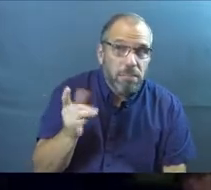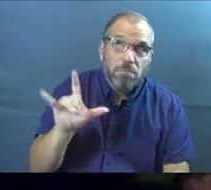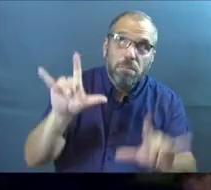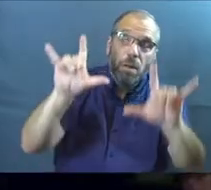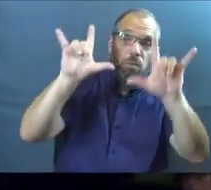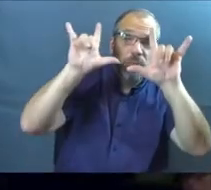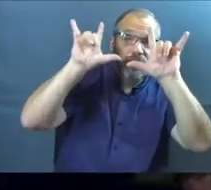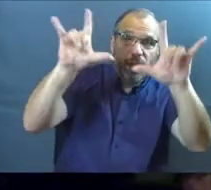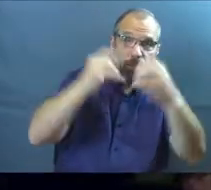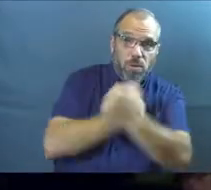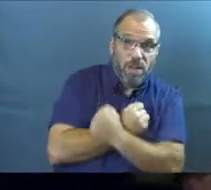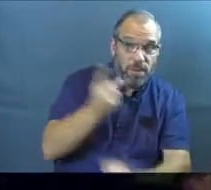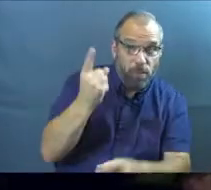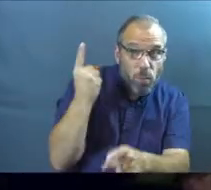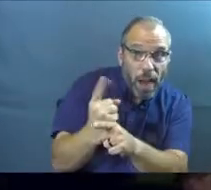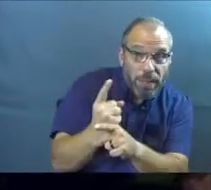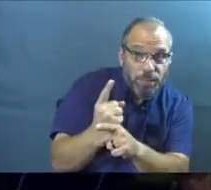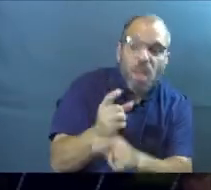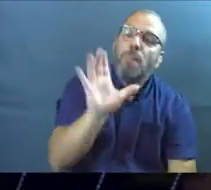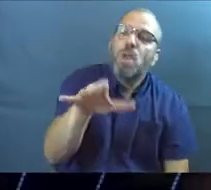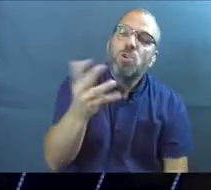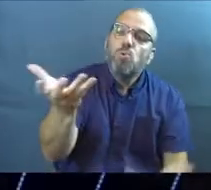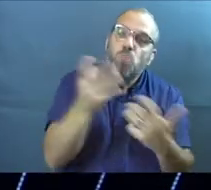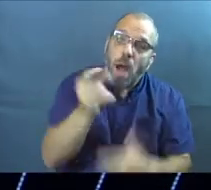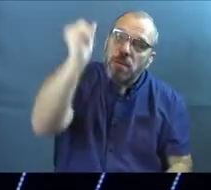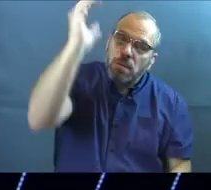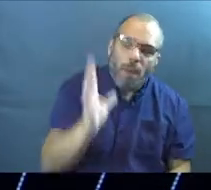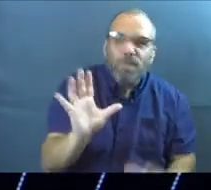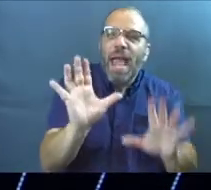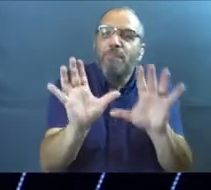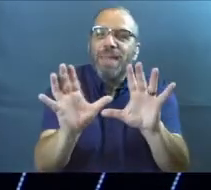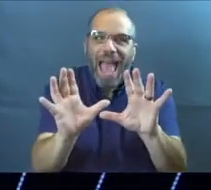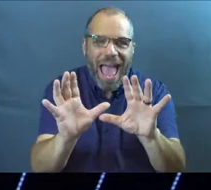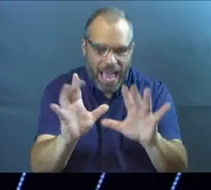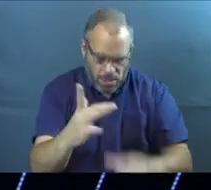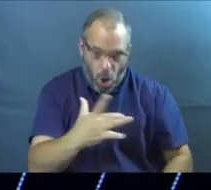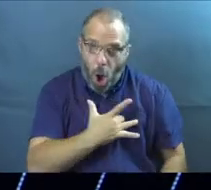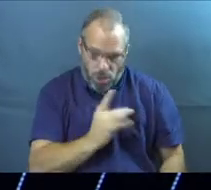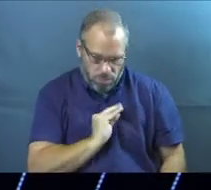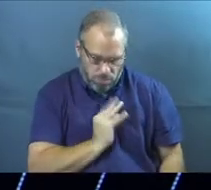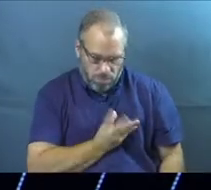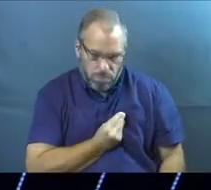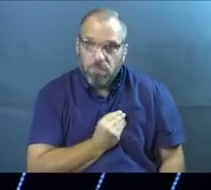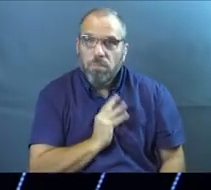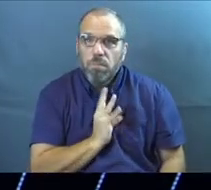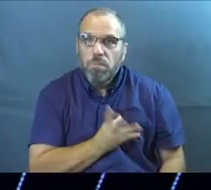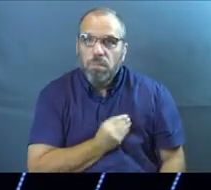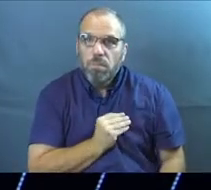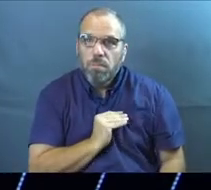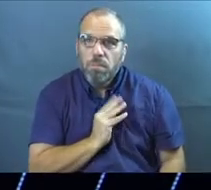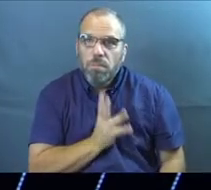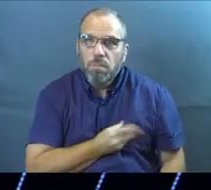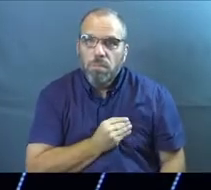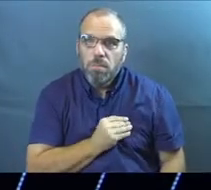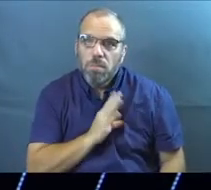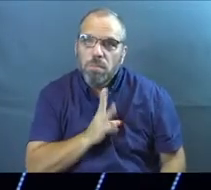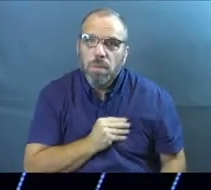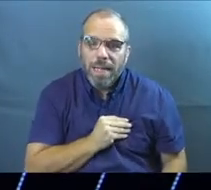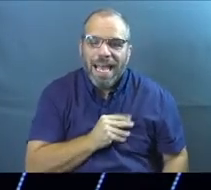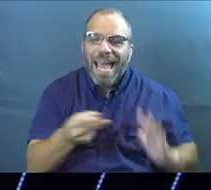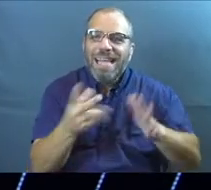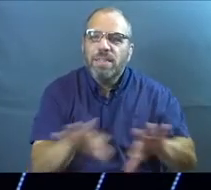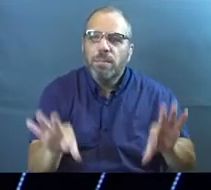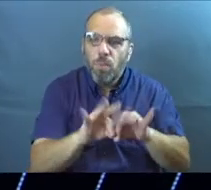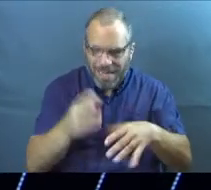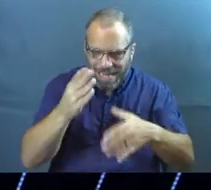him. Yes? Because we want him. And the heart behind it is really what matters at the